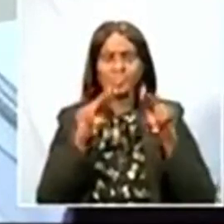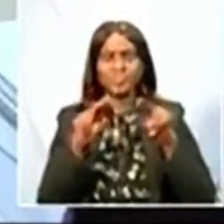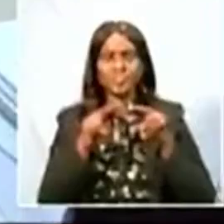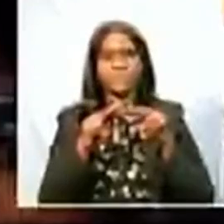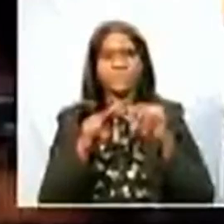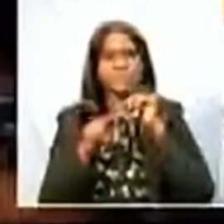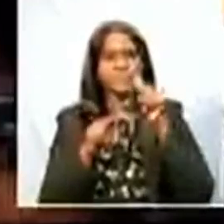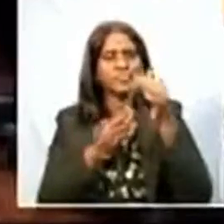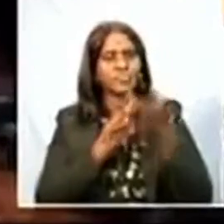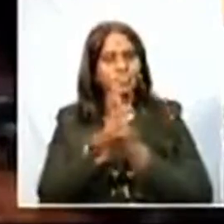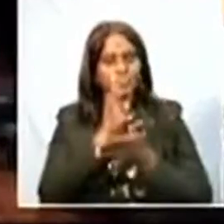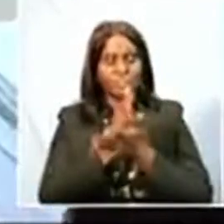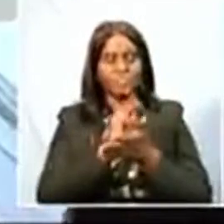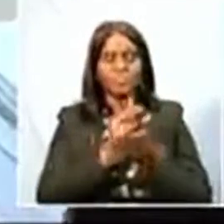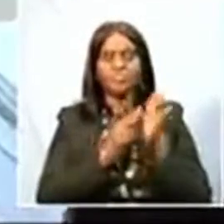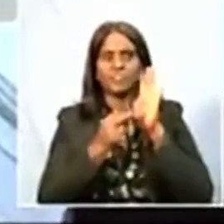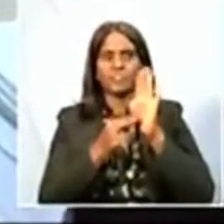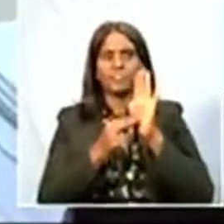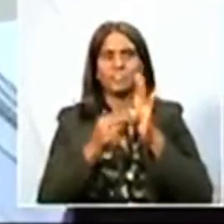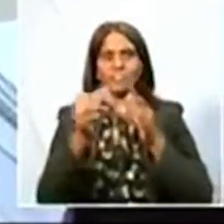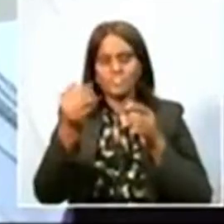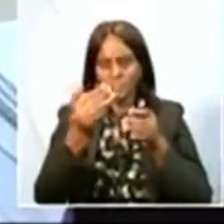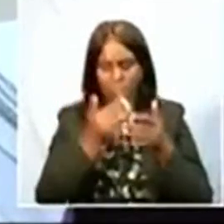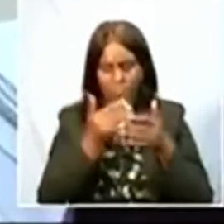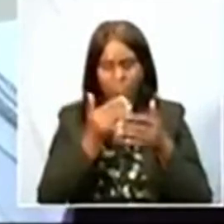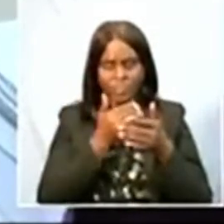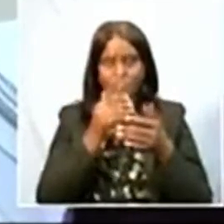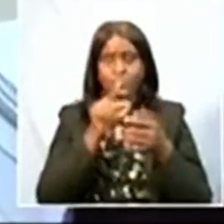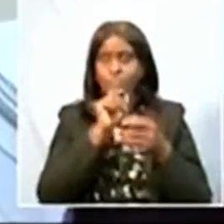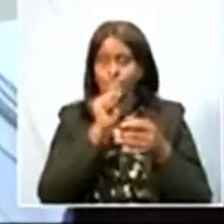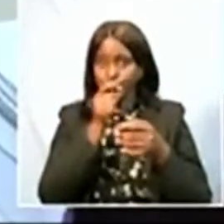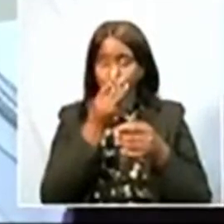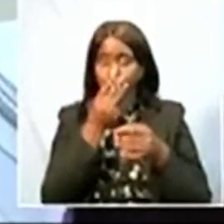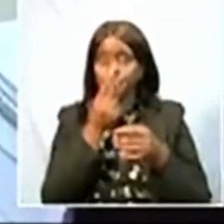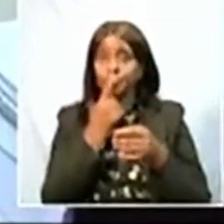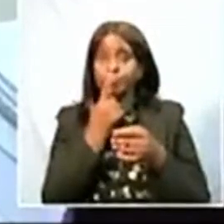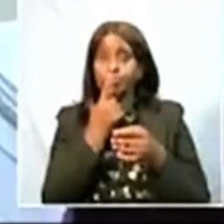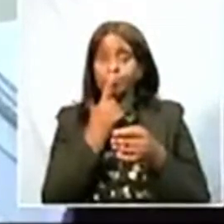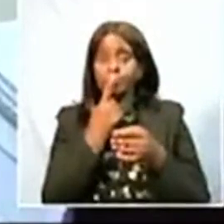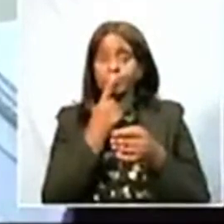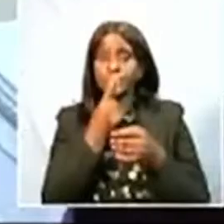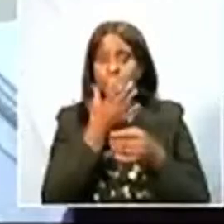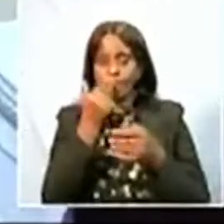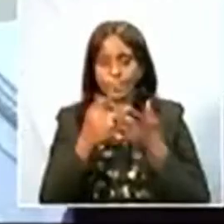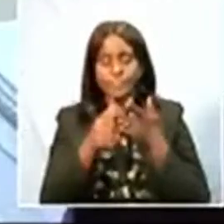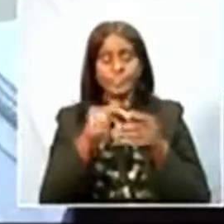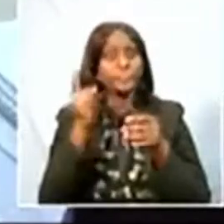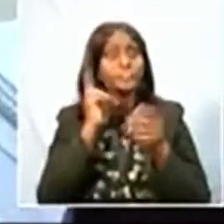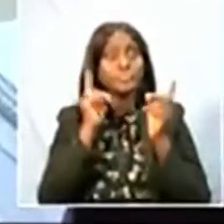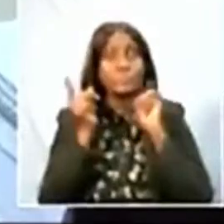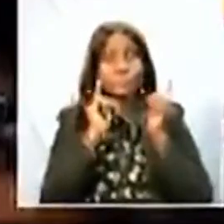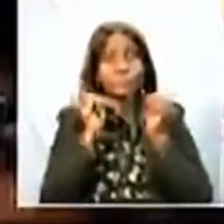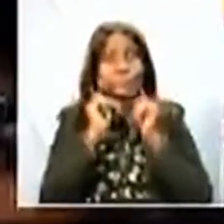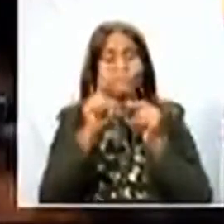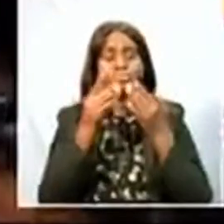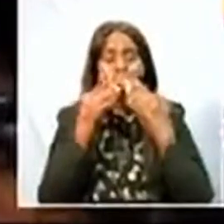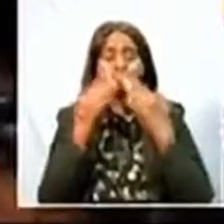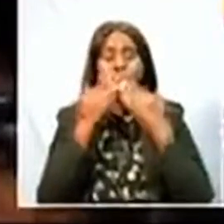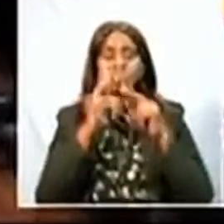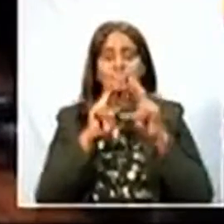It's not in order. We are live, so put the mic closer to your mouth. Yes, they should be picking you. Okay. Thank you,